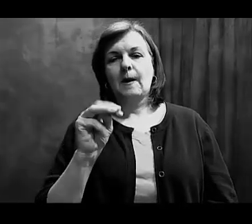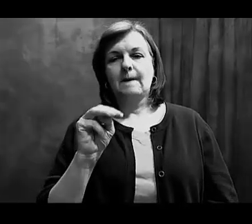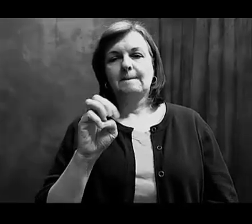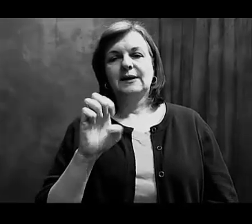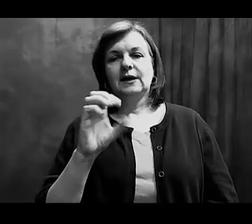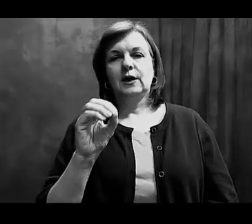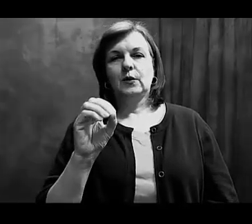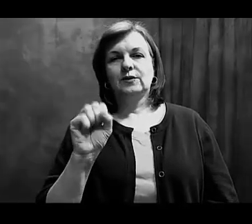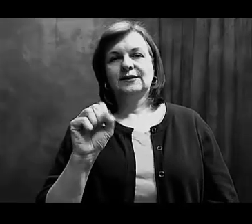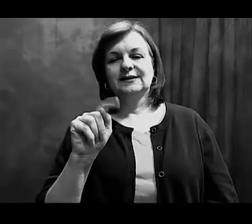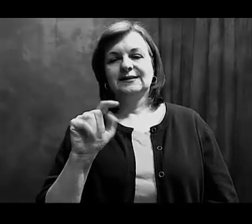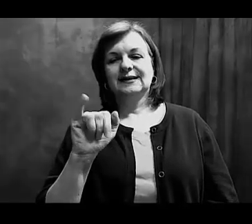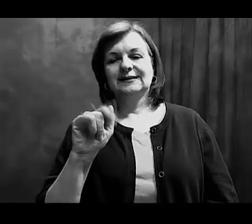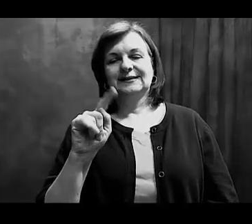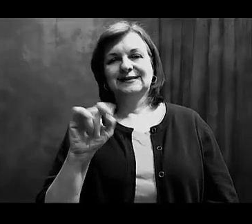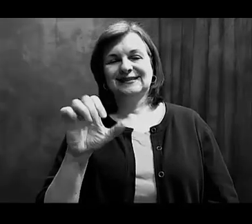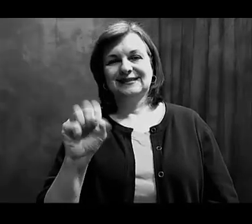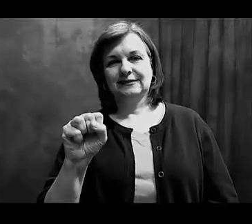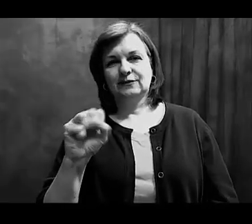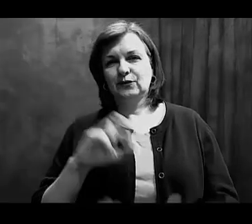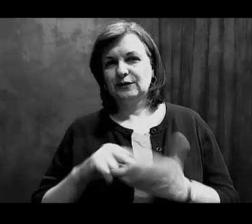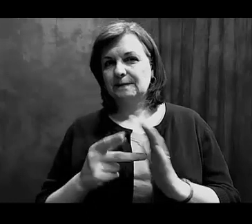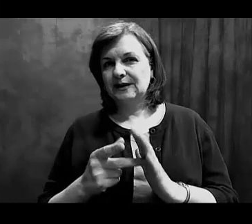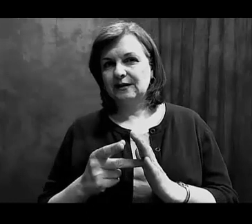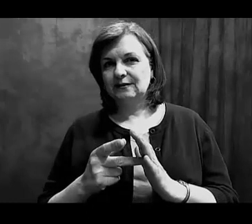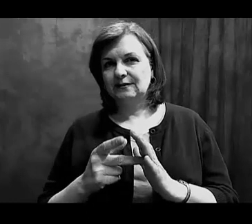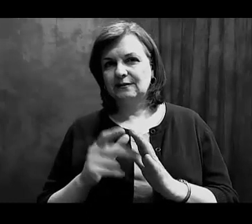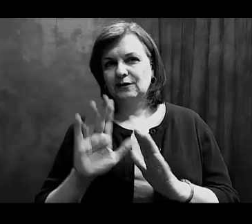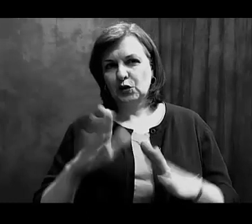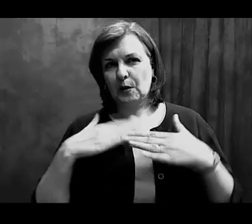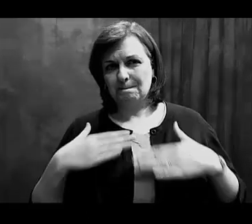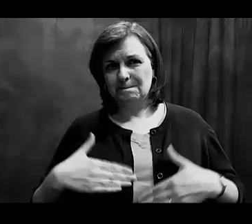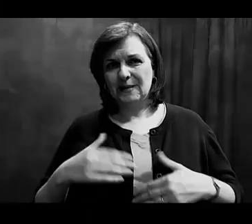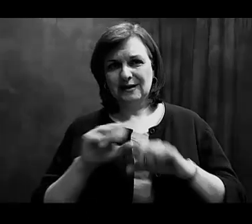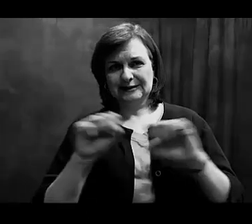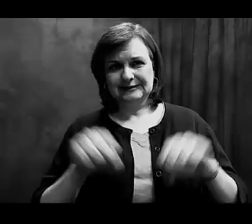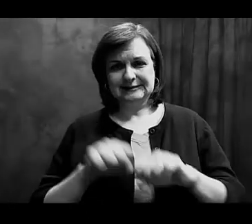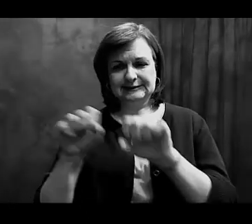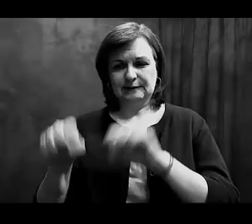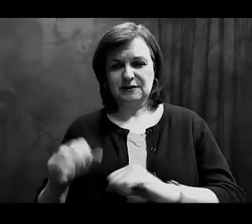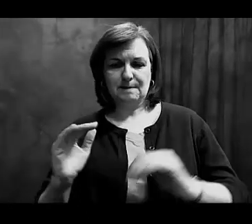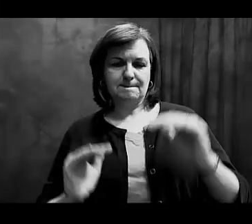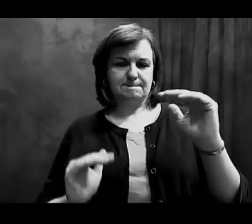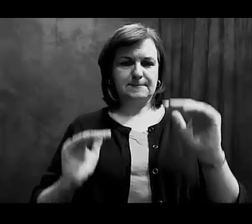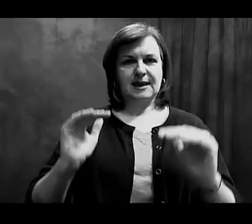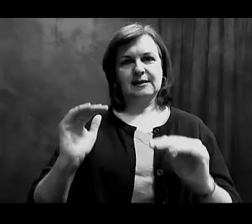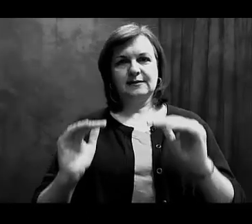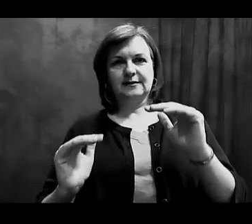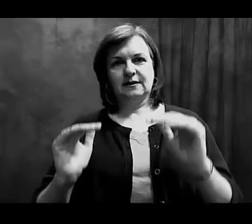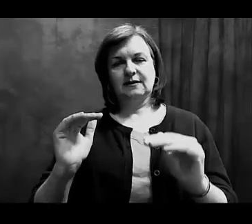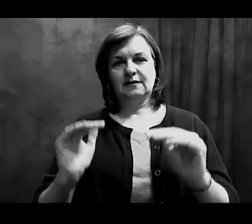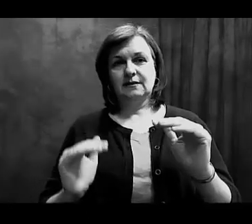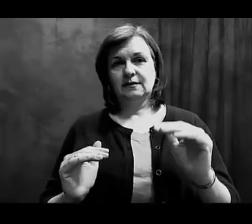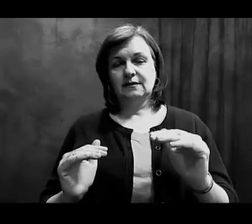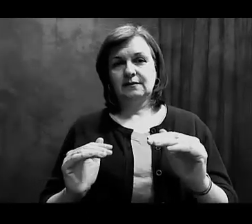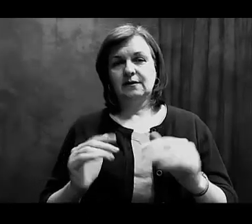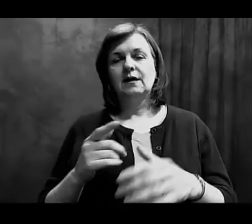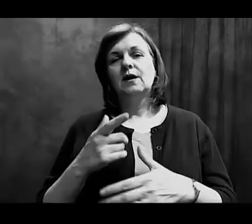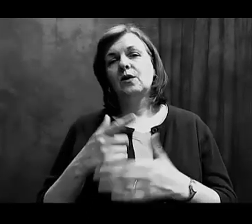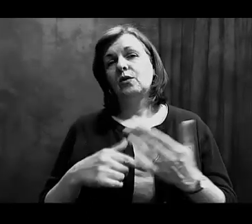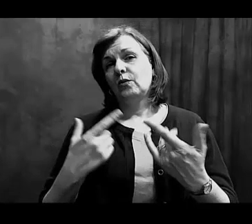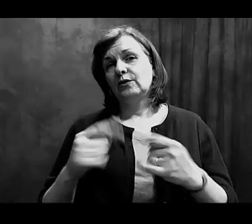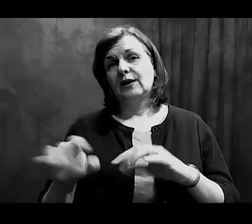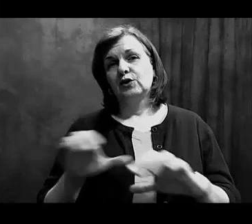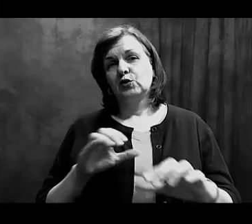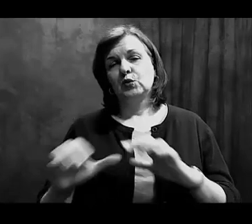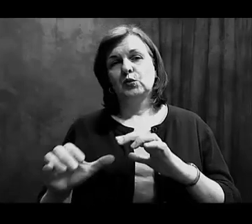We have to talk about homeostasis. Homeostasis is balance of your system. And in particular,